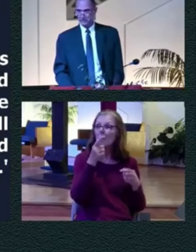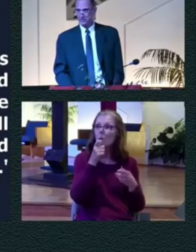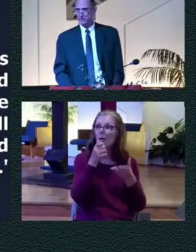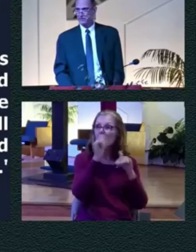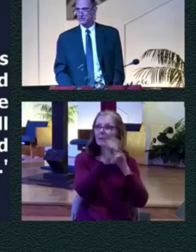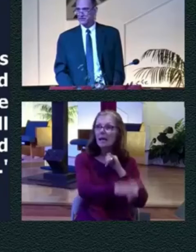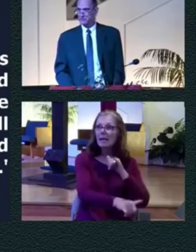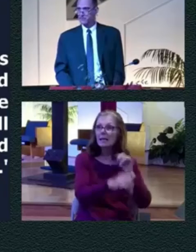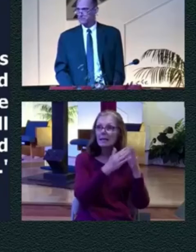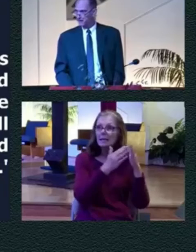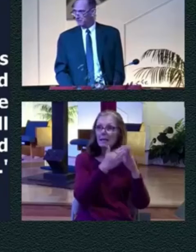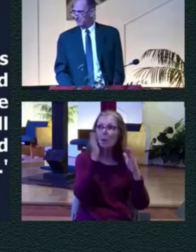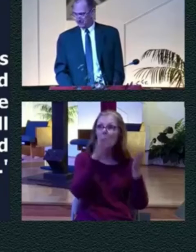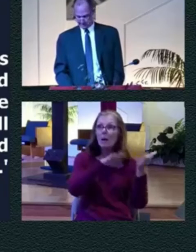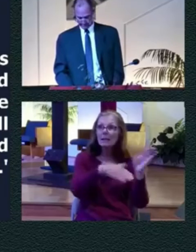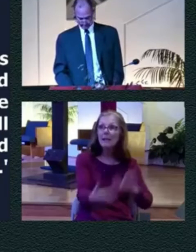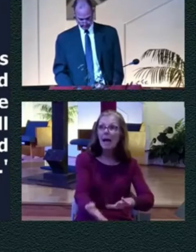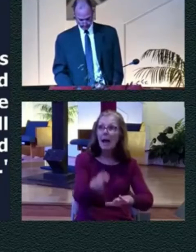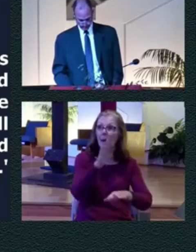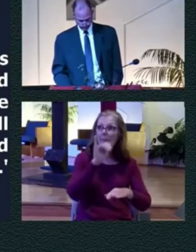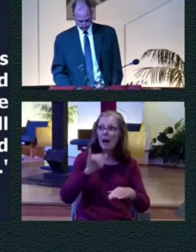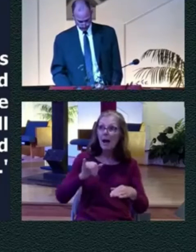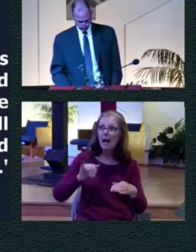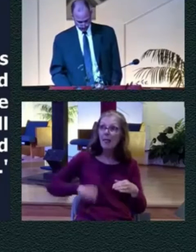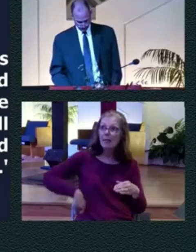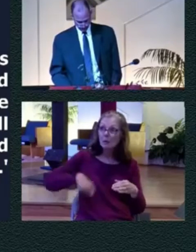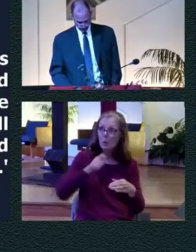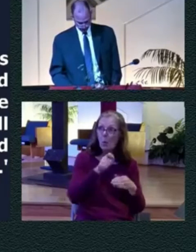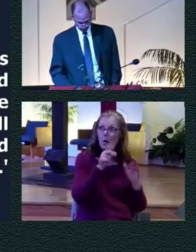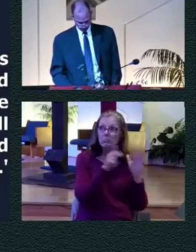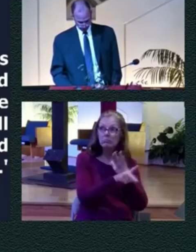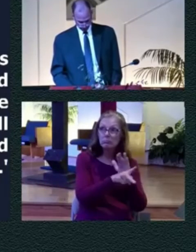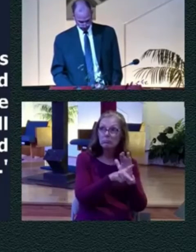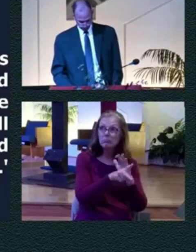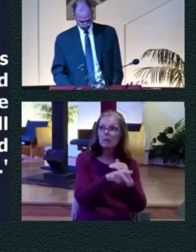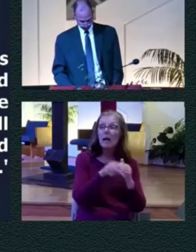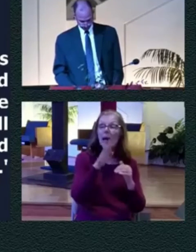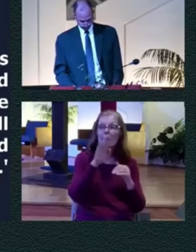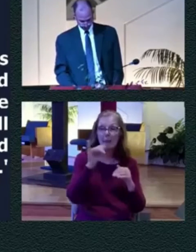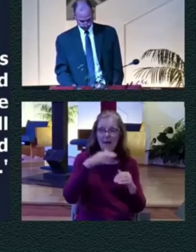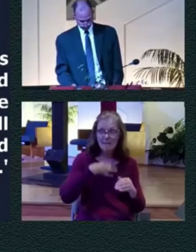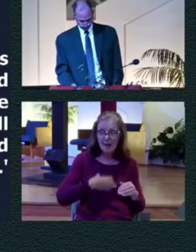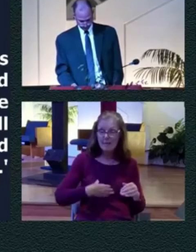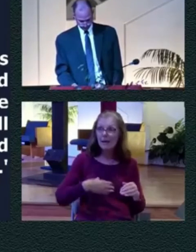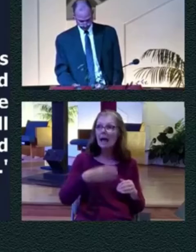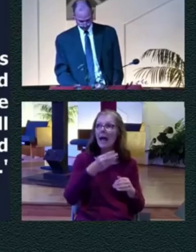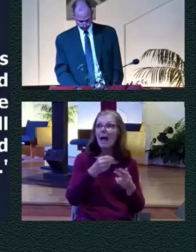sword and by famine and by pestilence.